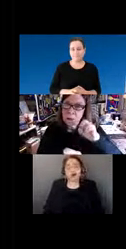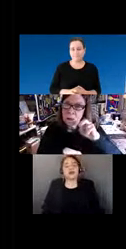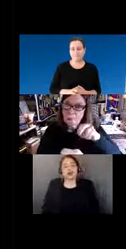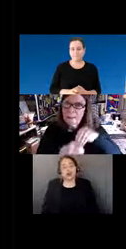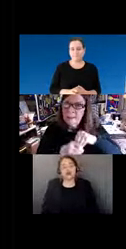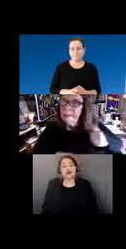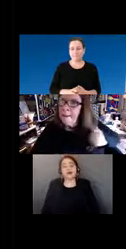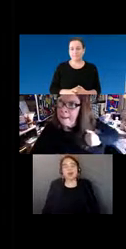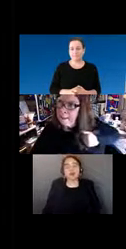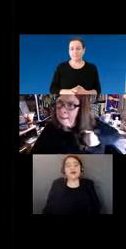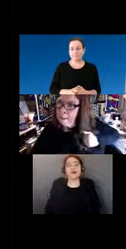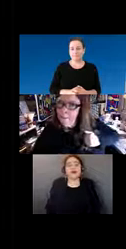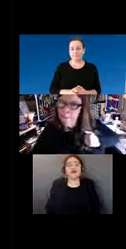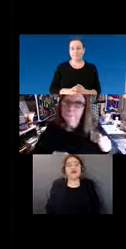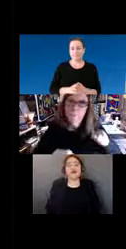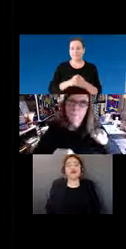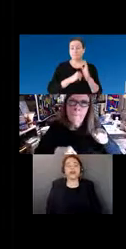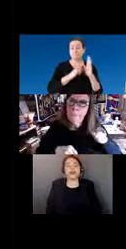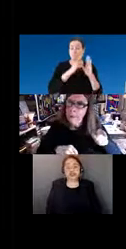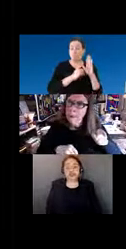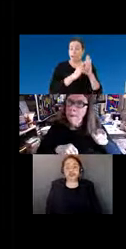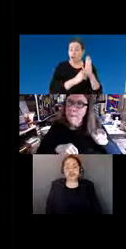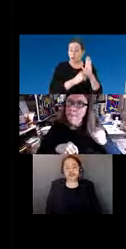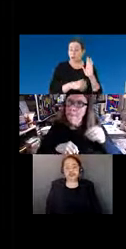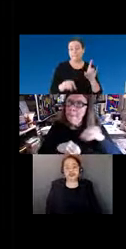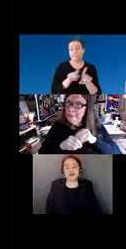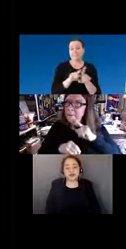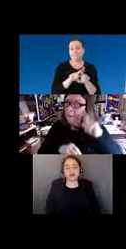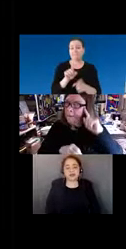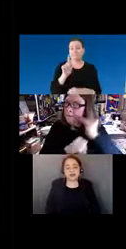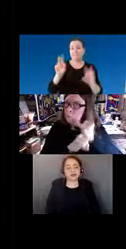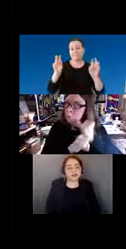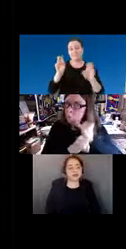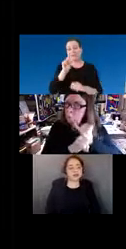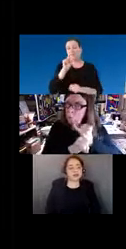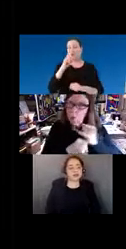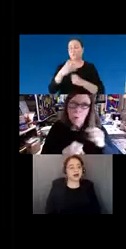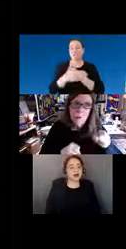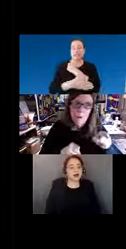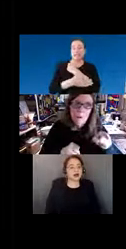The artwork also includes First Nation deaf students